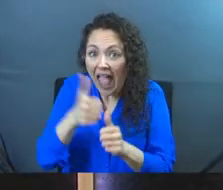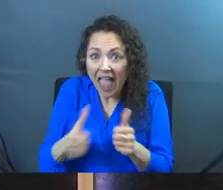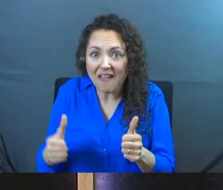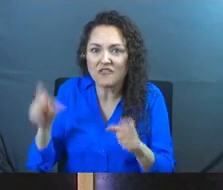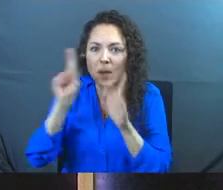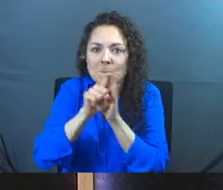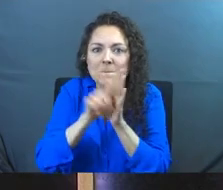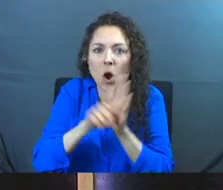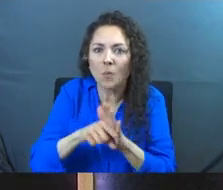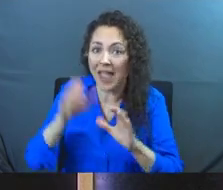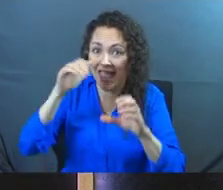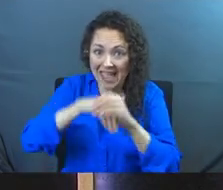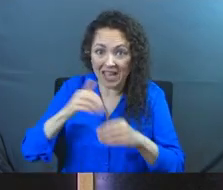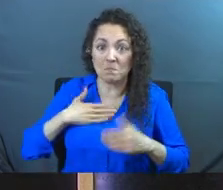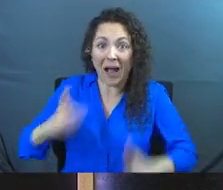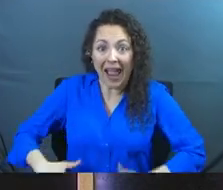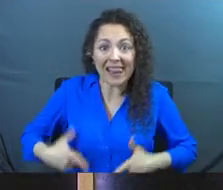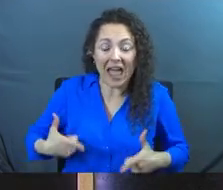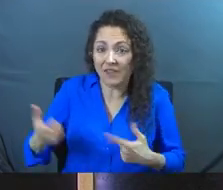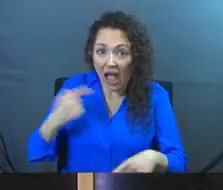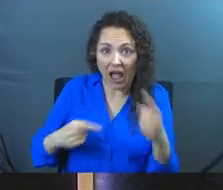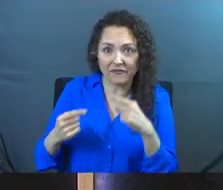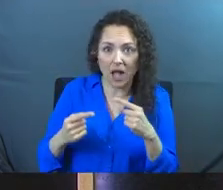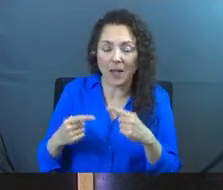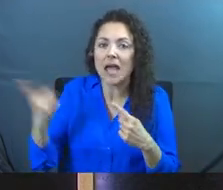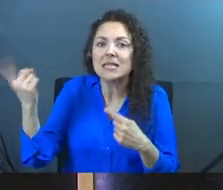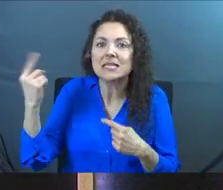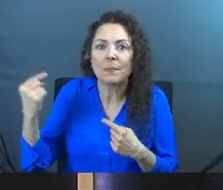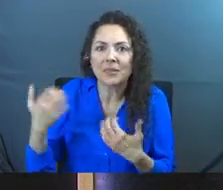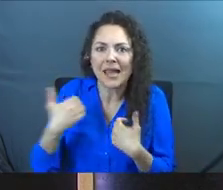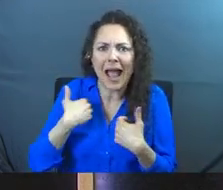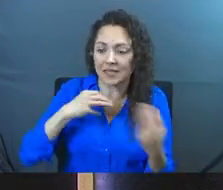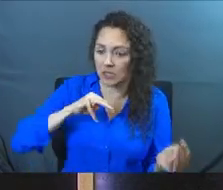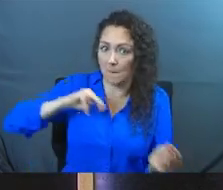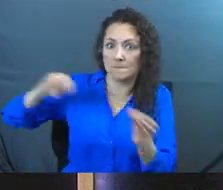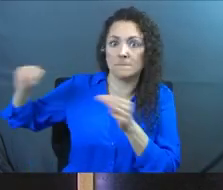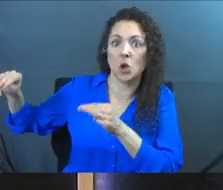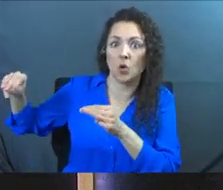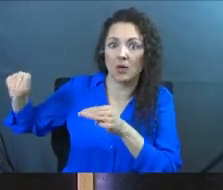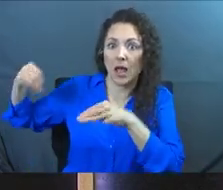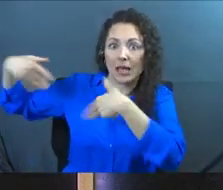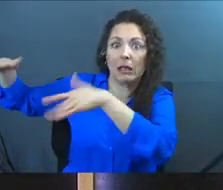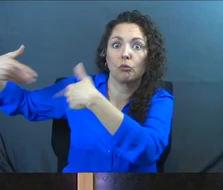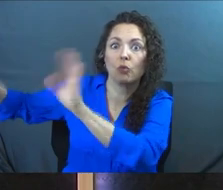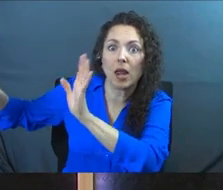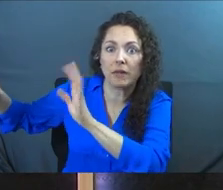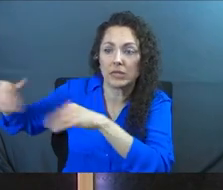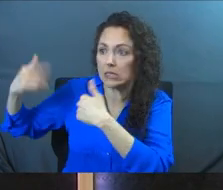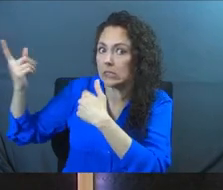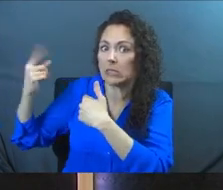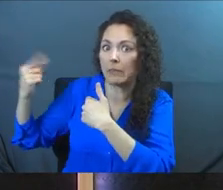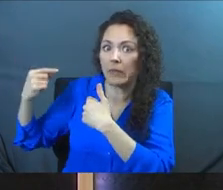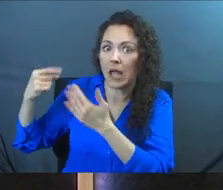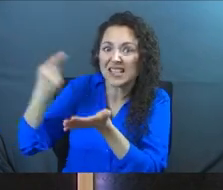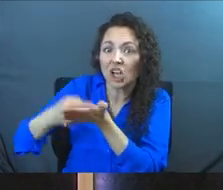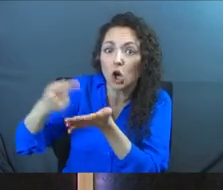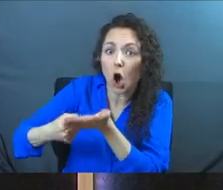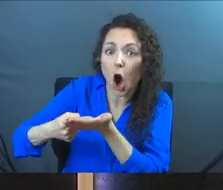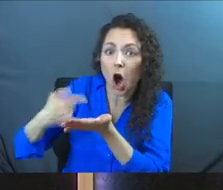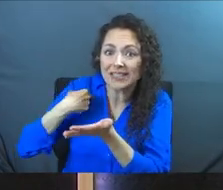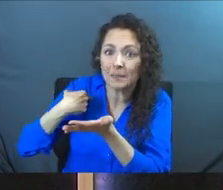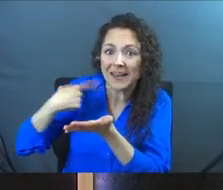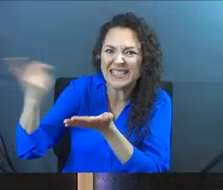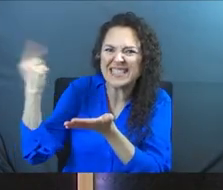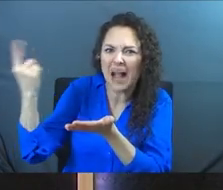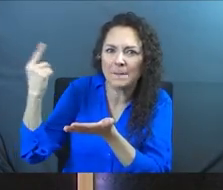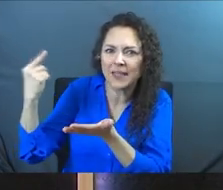single moment in my life that I've come up to where something has to move. I've got to get rid of something. It's going to cost me something to follow Jesus. It's been worth